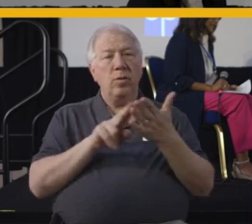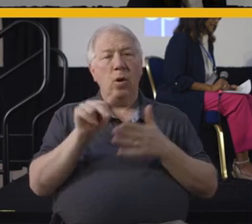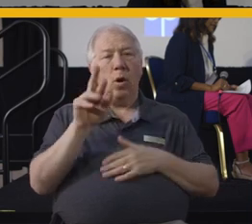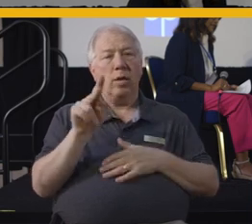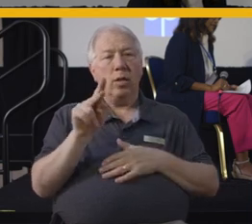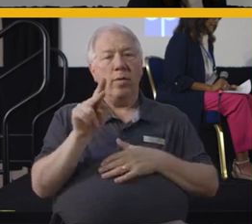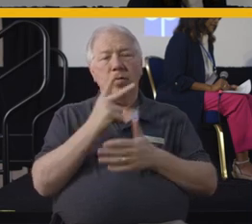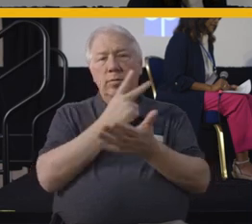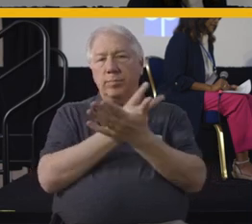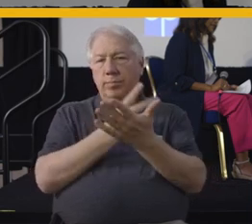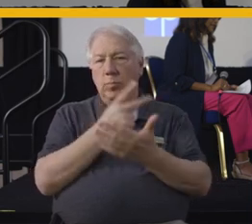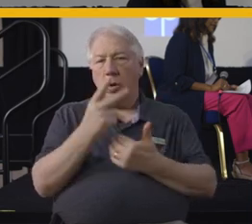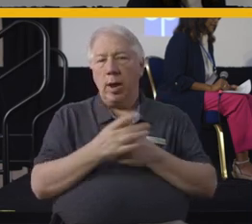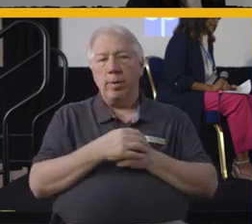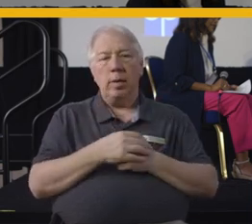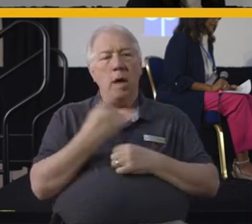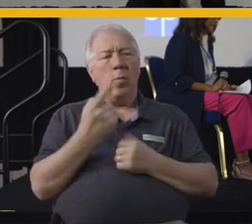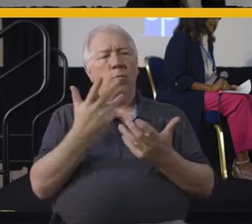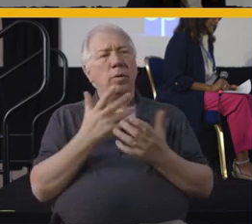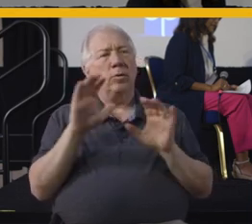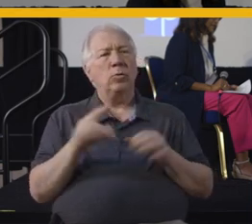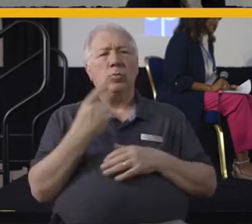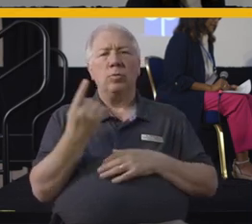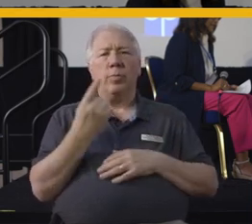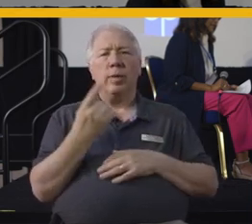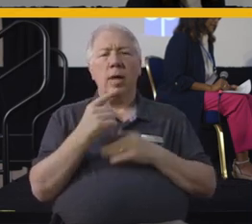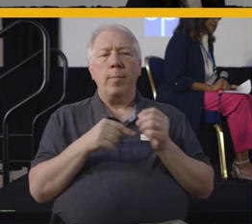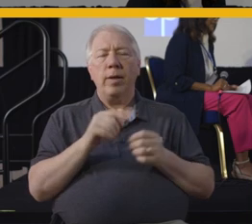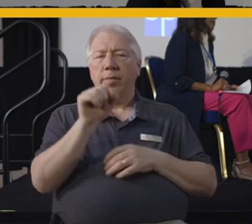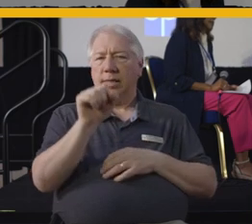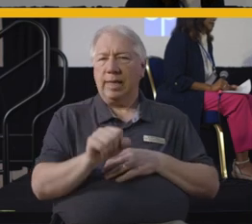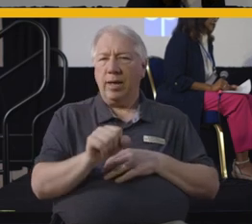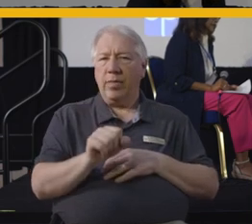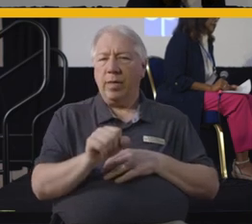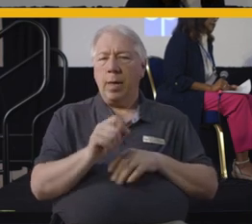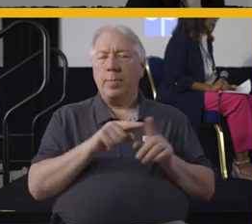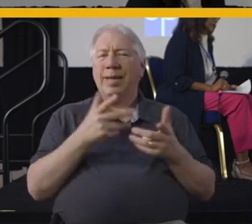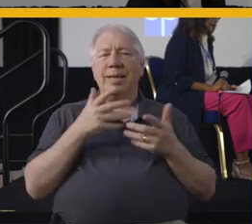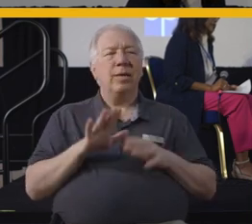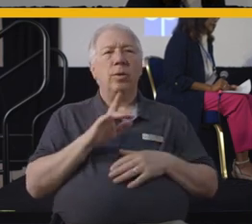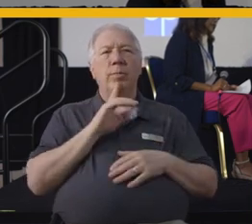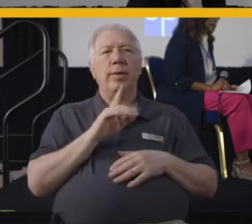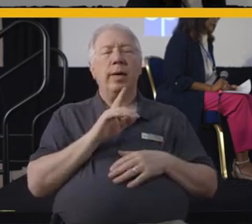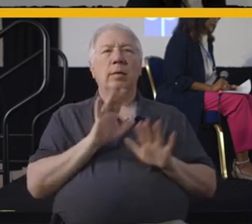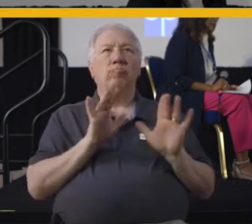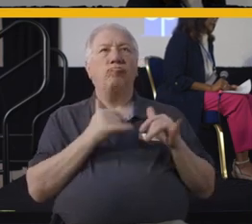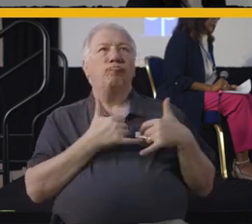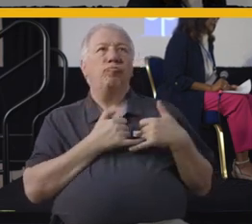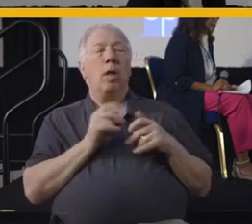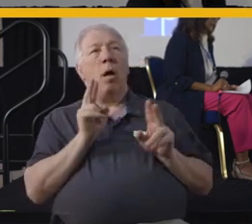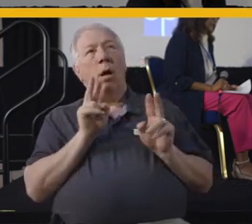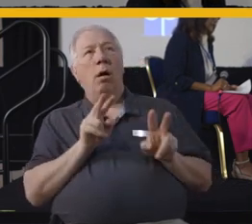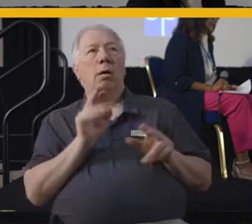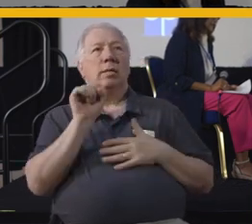Arkansas for his grad program, and he said he had always wanted to do something about the South, but didn't want it to be a romanticized look at the